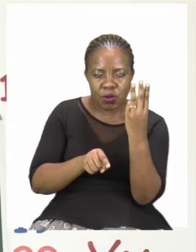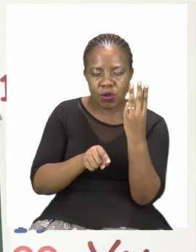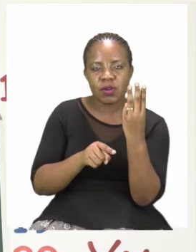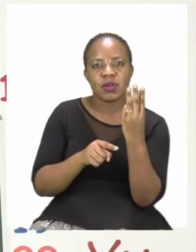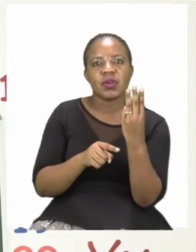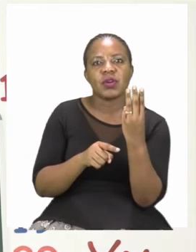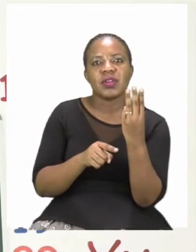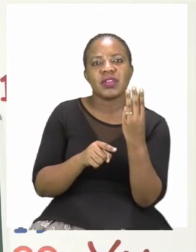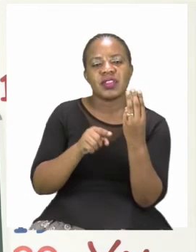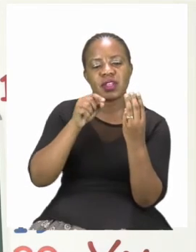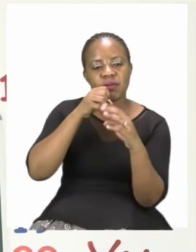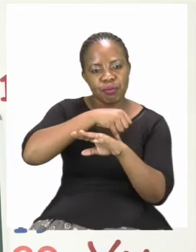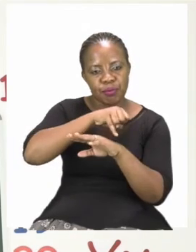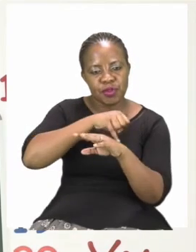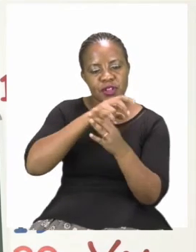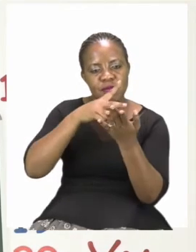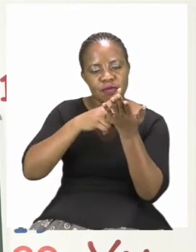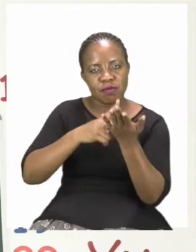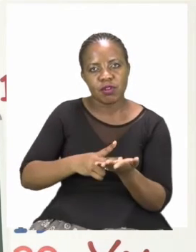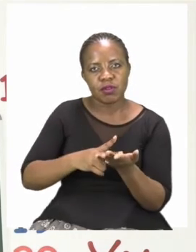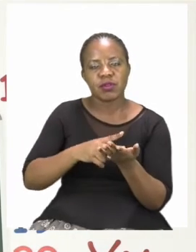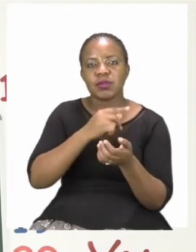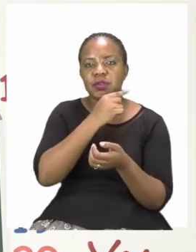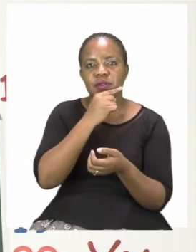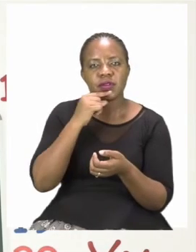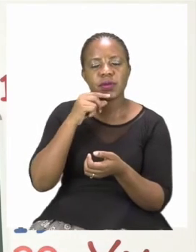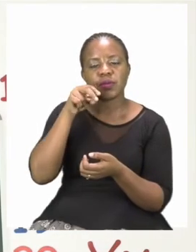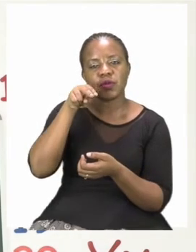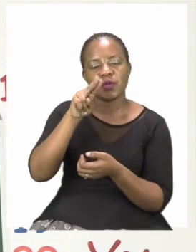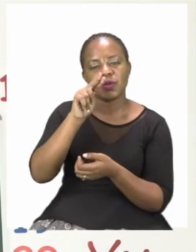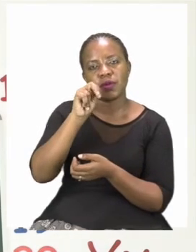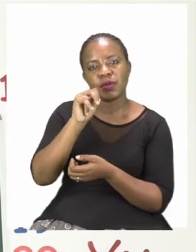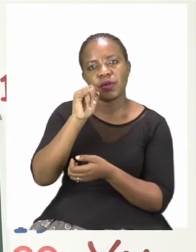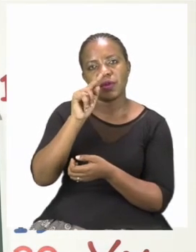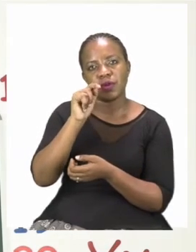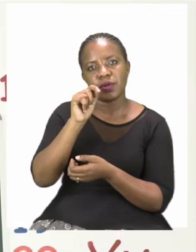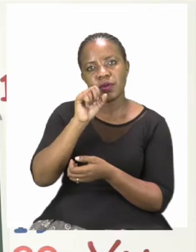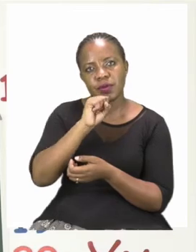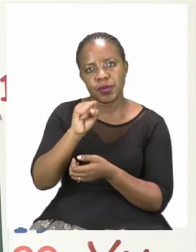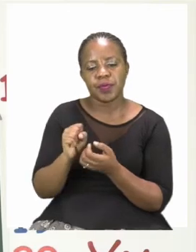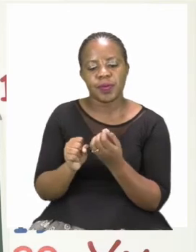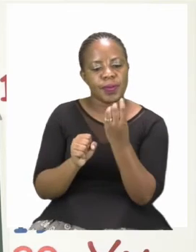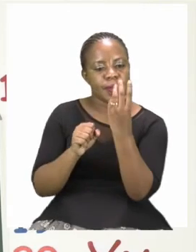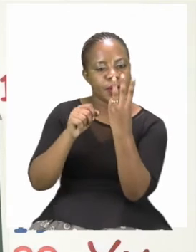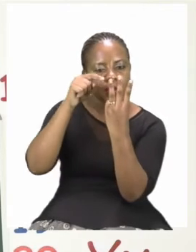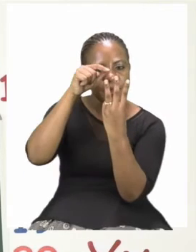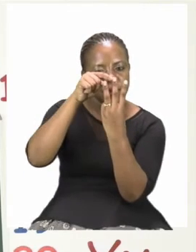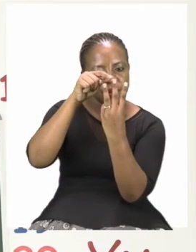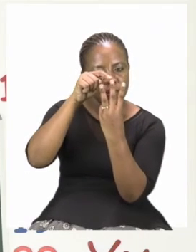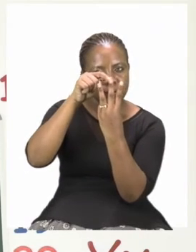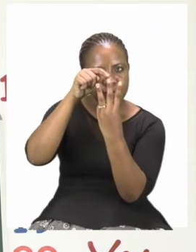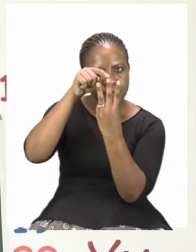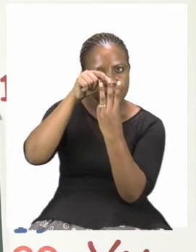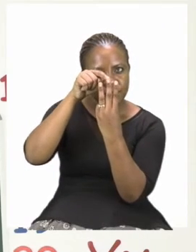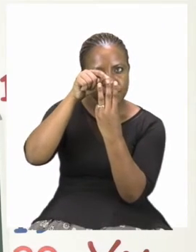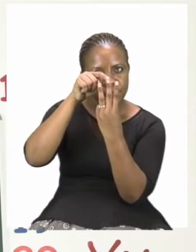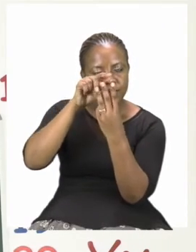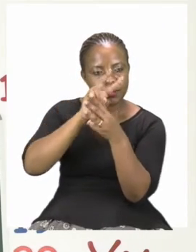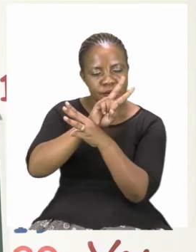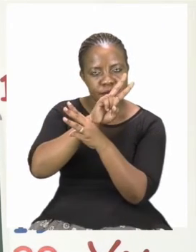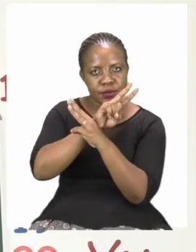it. And then when you are done numbering, try and tell the story to someone, your friends, your